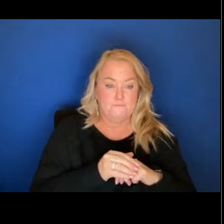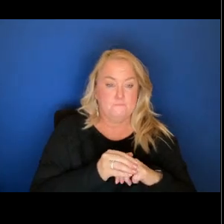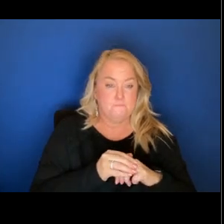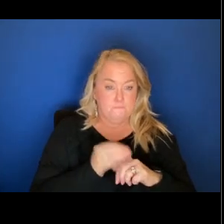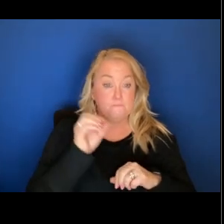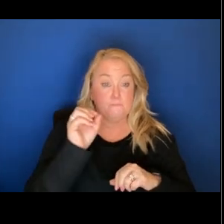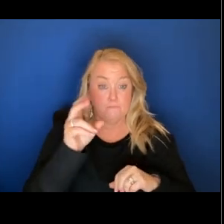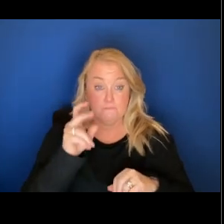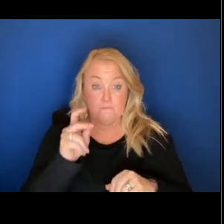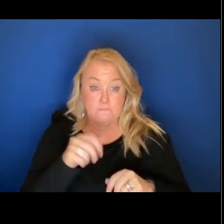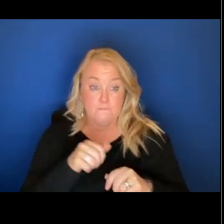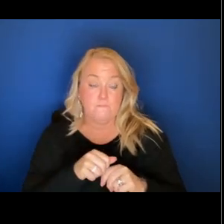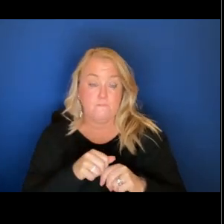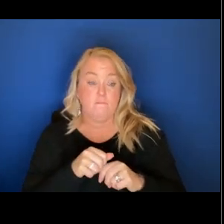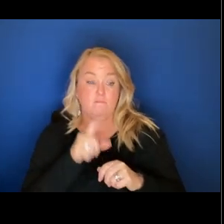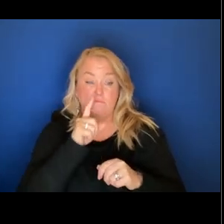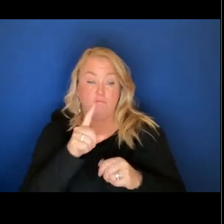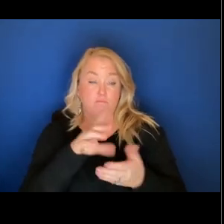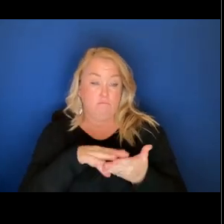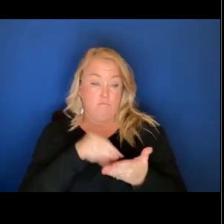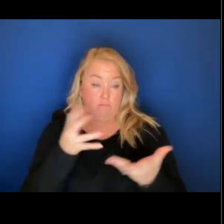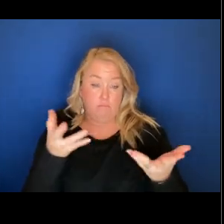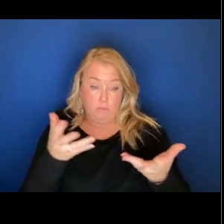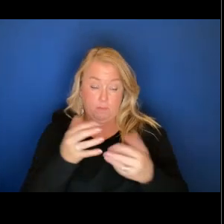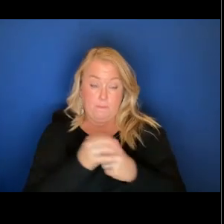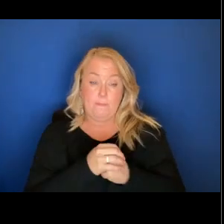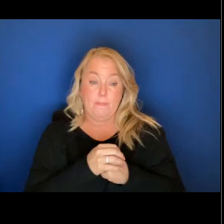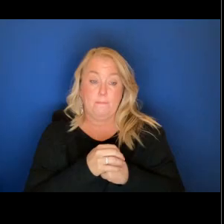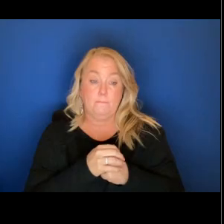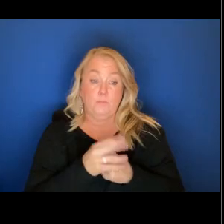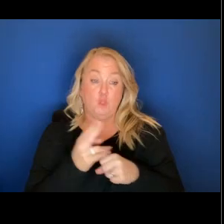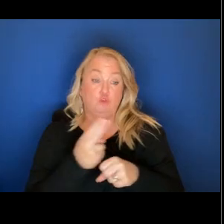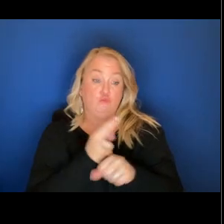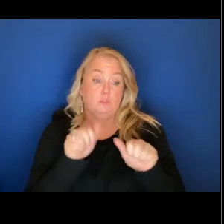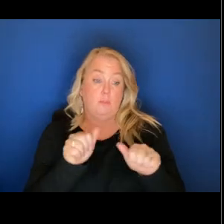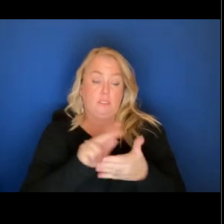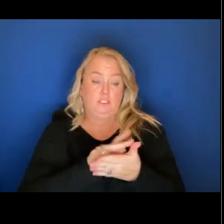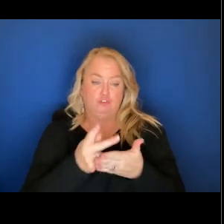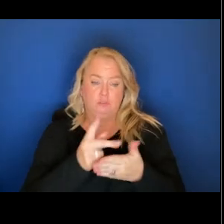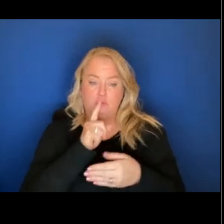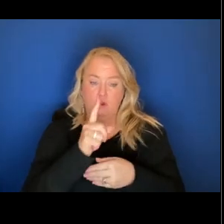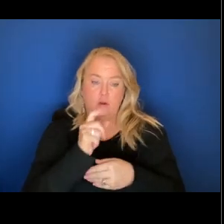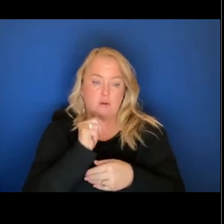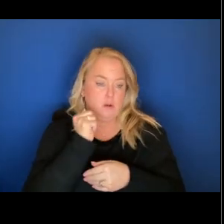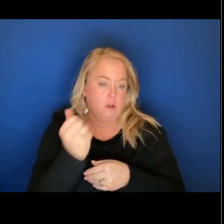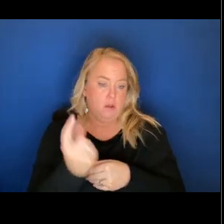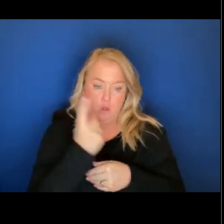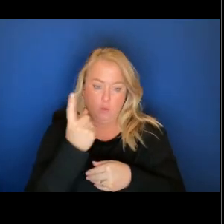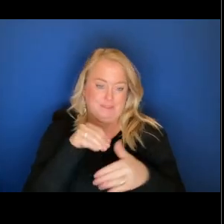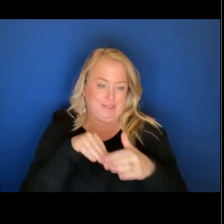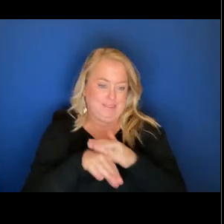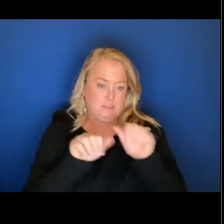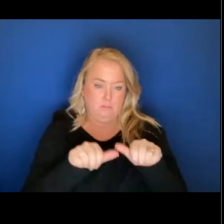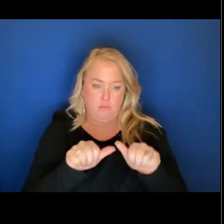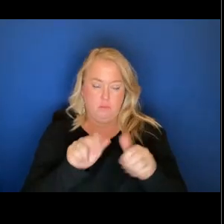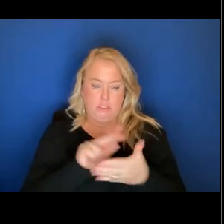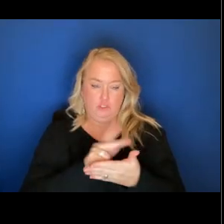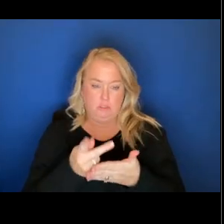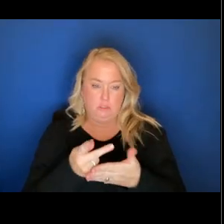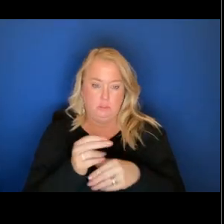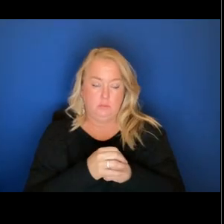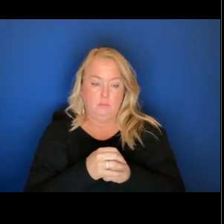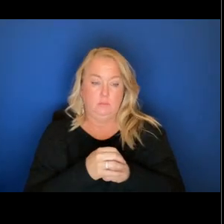Okay, key takeaways. Usable kitchens are not necessarily accessible kitchens.